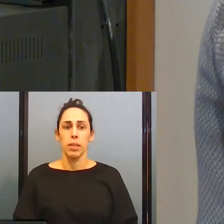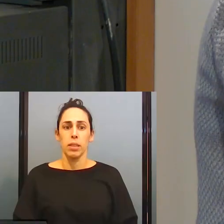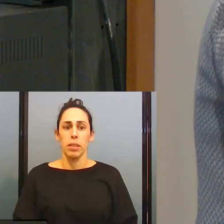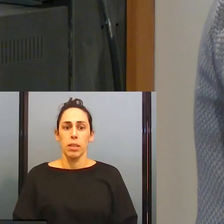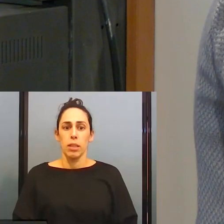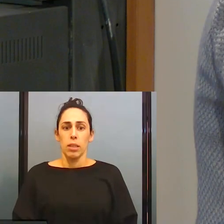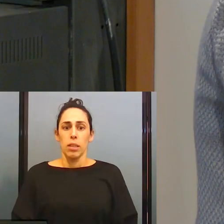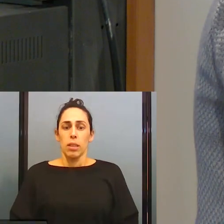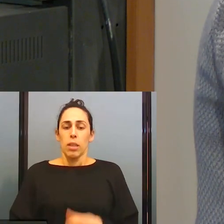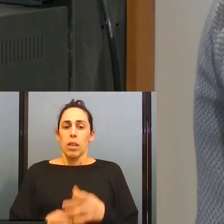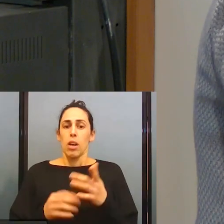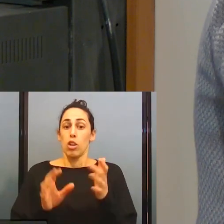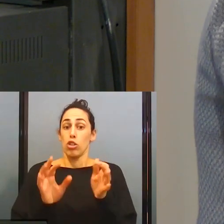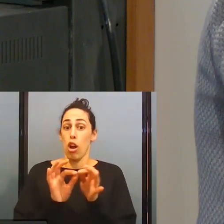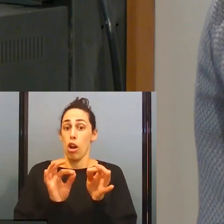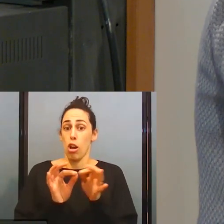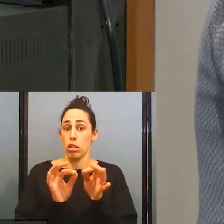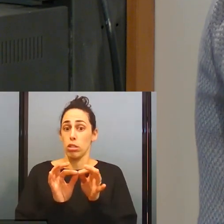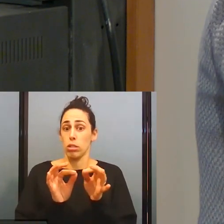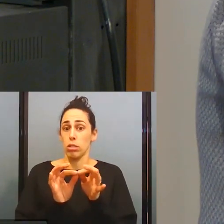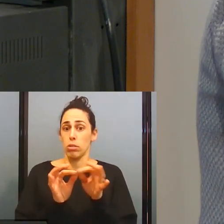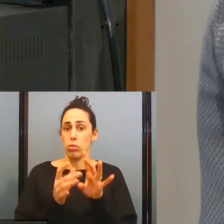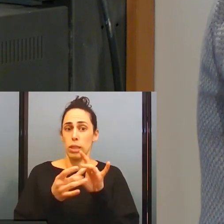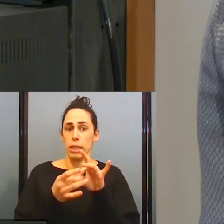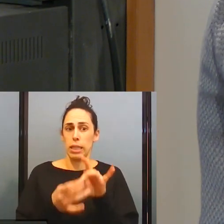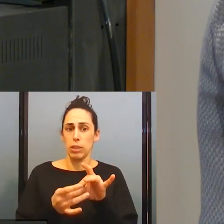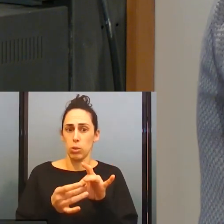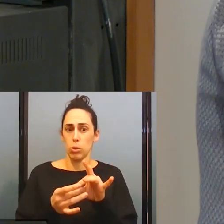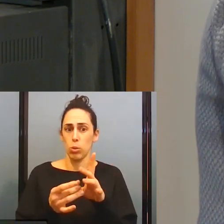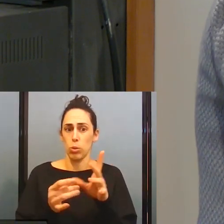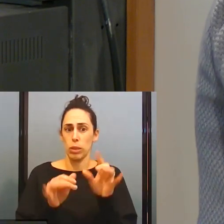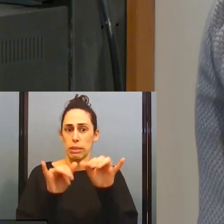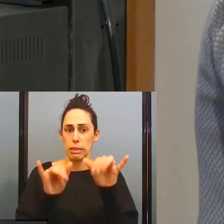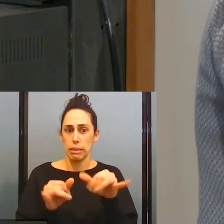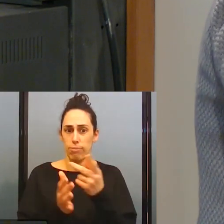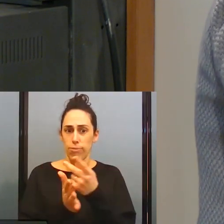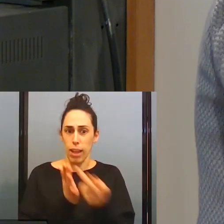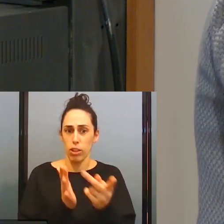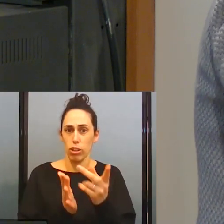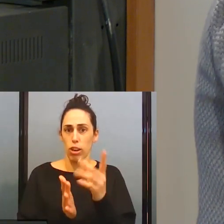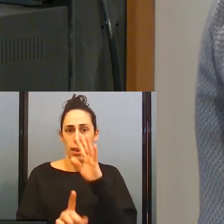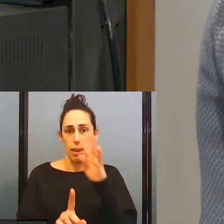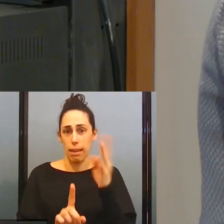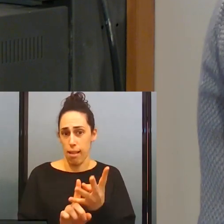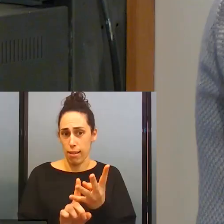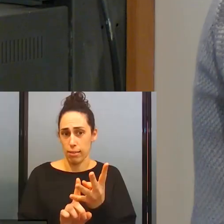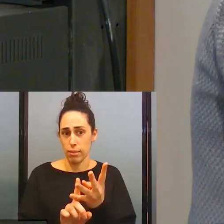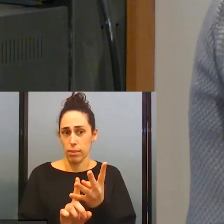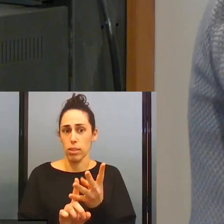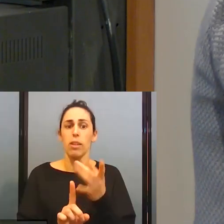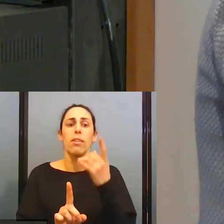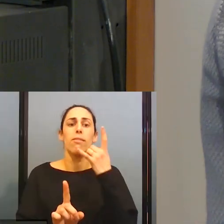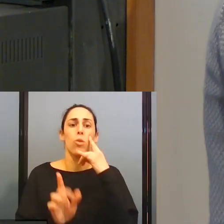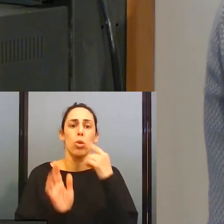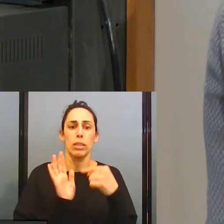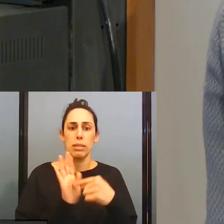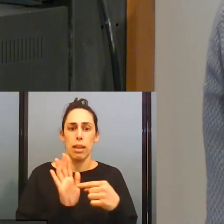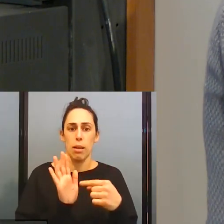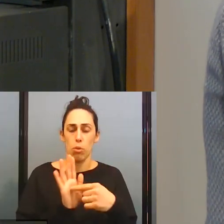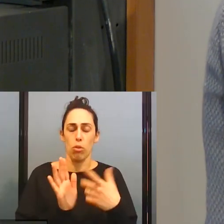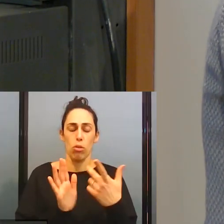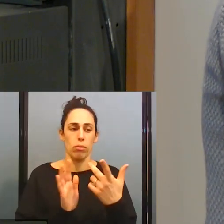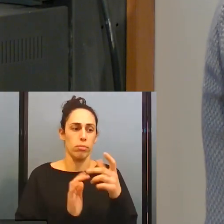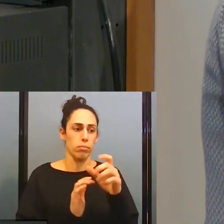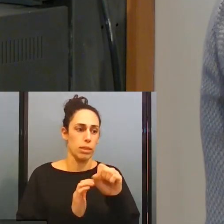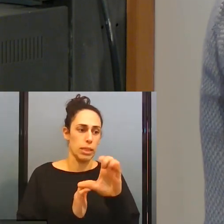years, racial profiling, financial misconduct, foster care abuse, etc.? So this is specific CAS's Children's